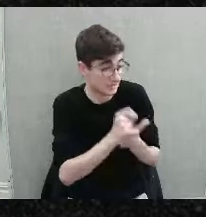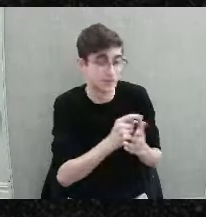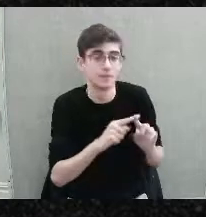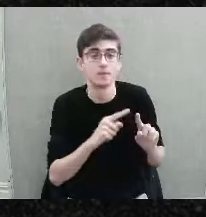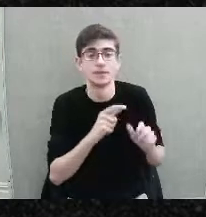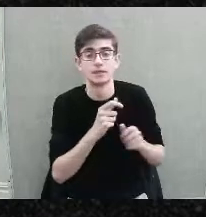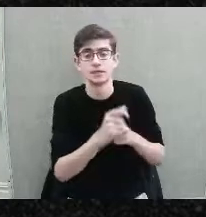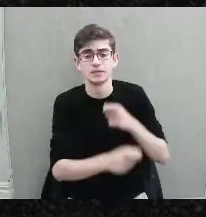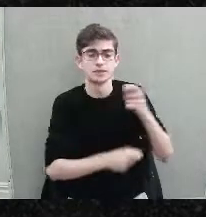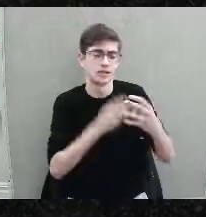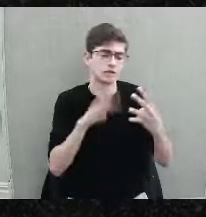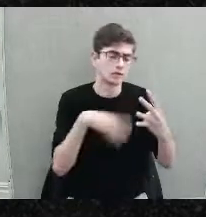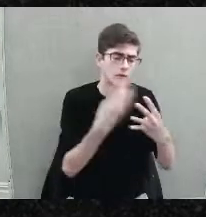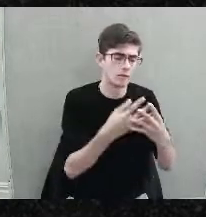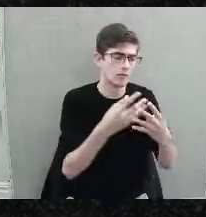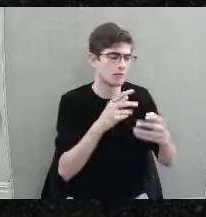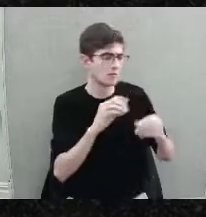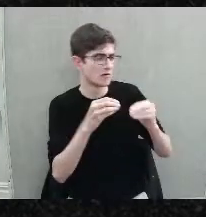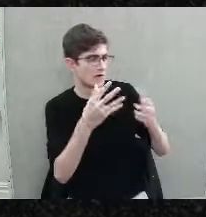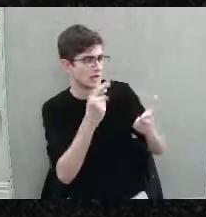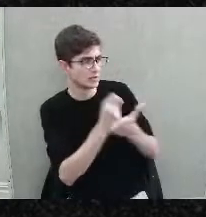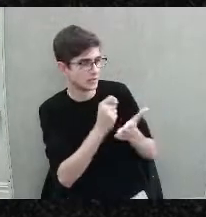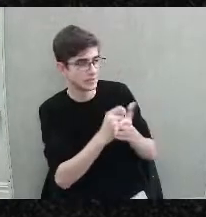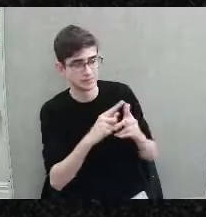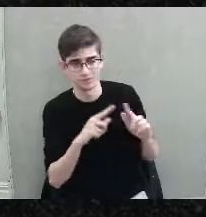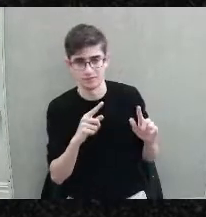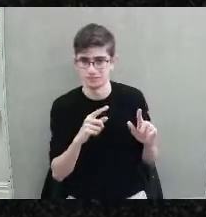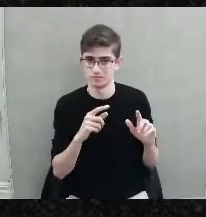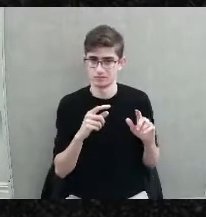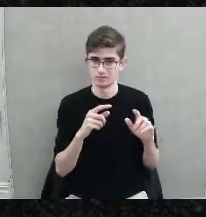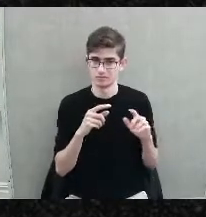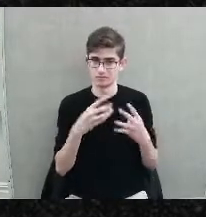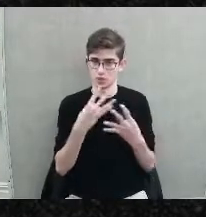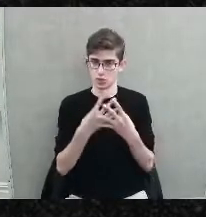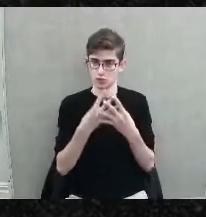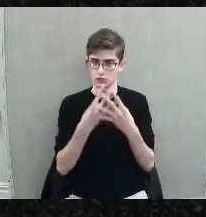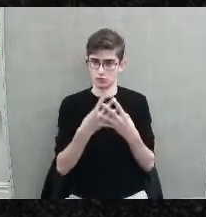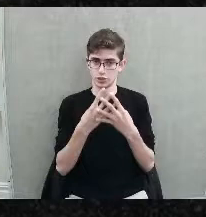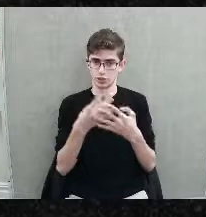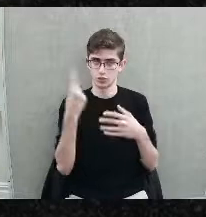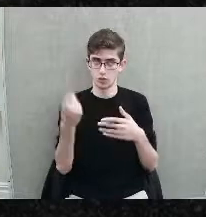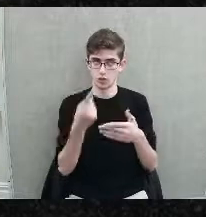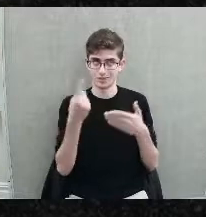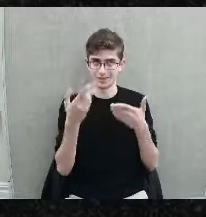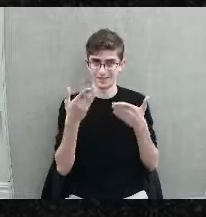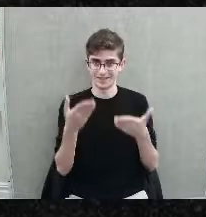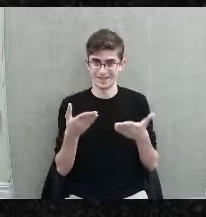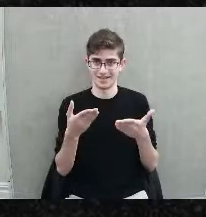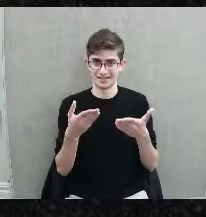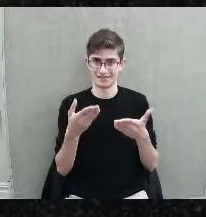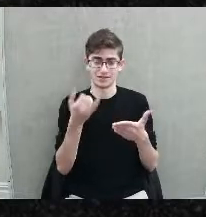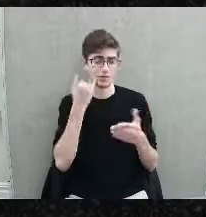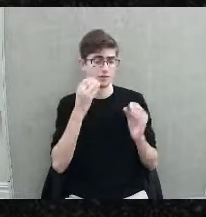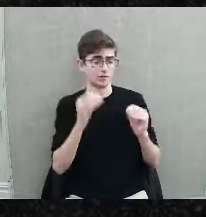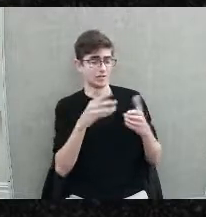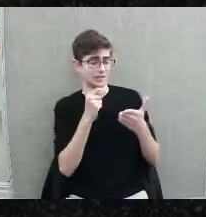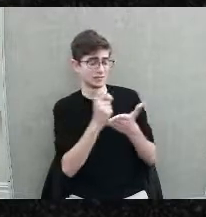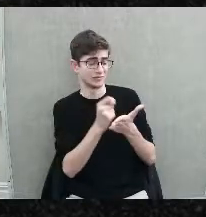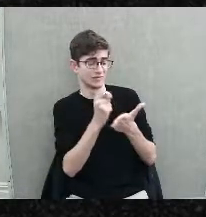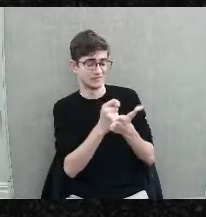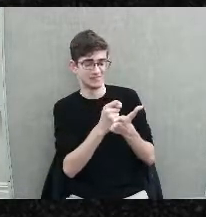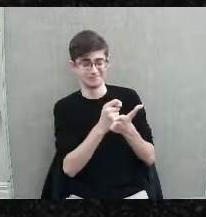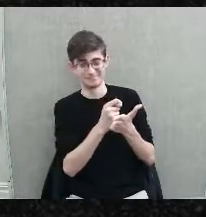instead of incarceration, but always with incarceration there, and the conditions of treatment are themselves a form of